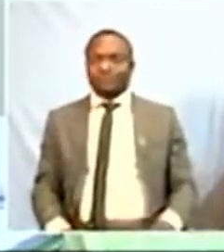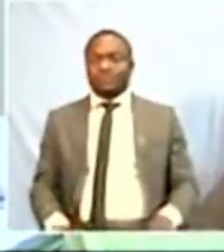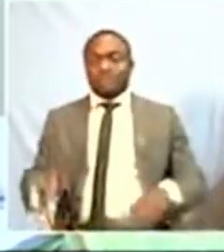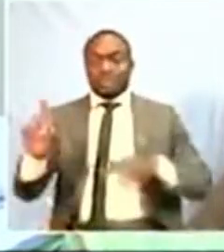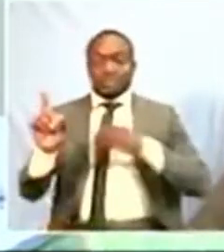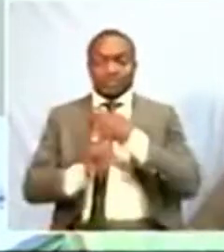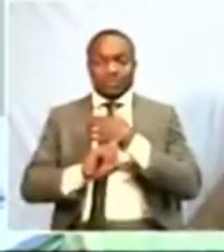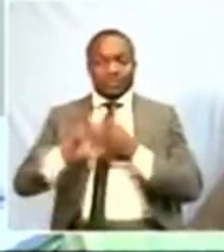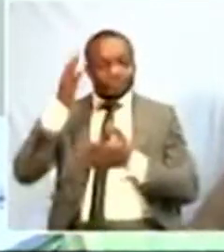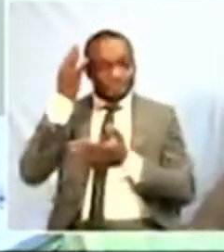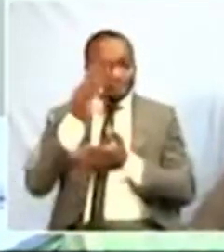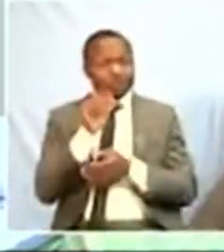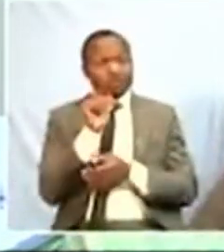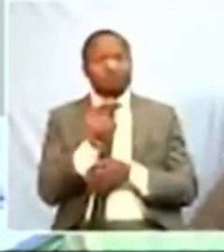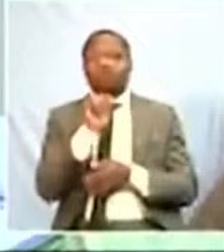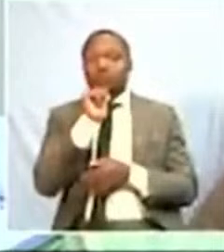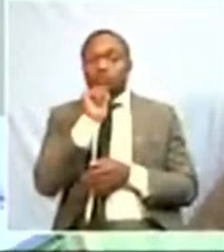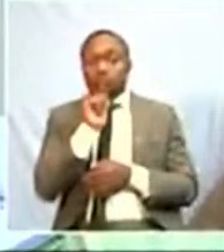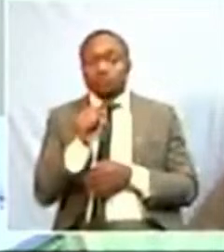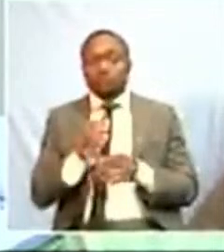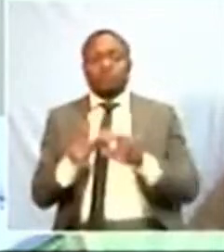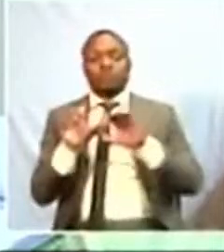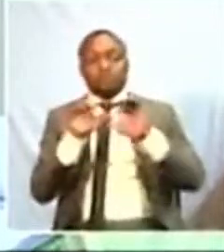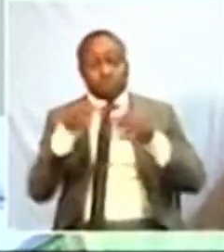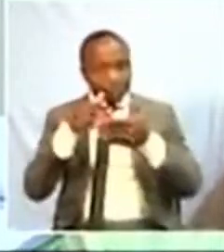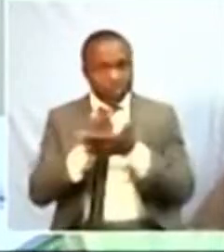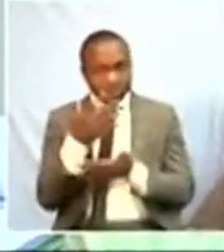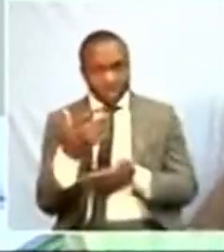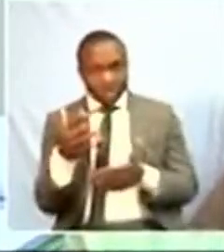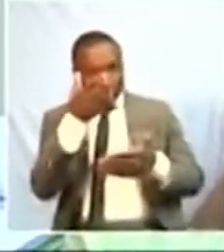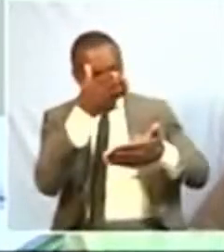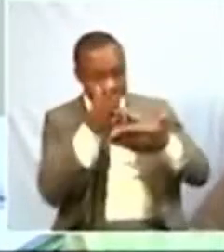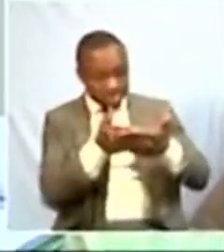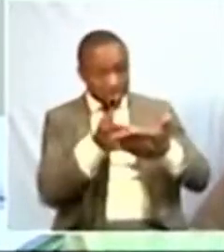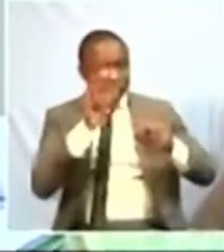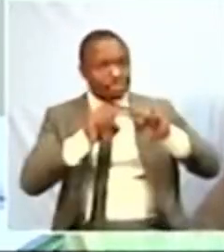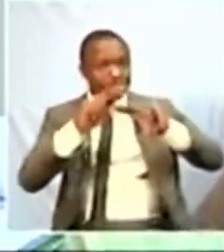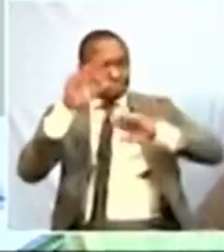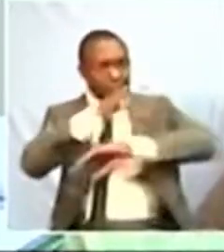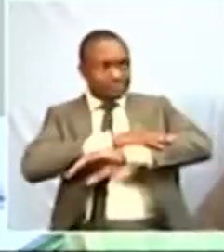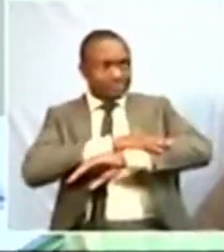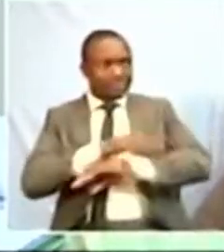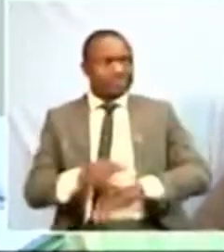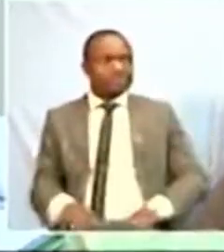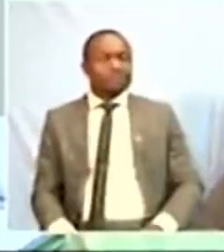Town Clerk, you are not doing the correct thing on the desks here.